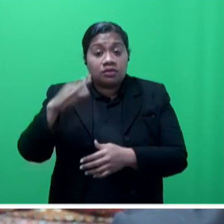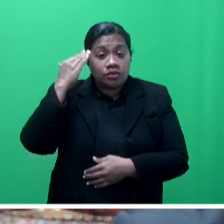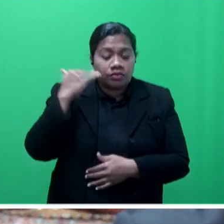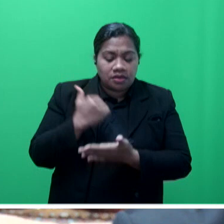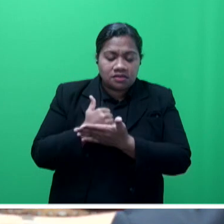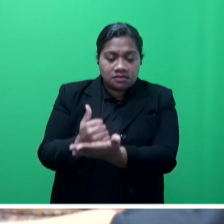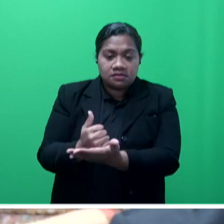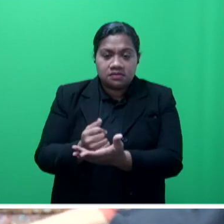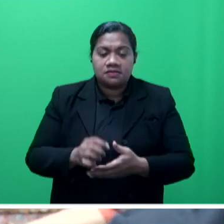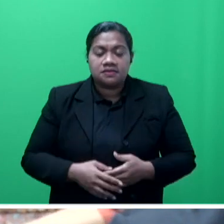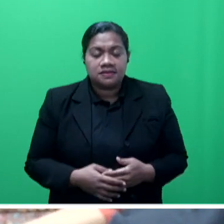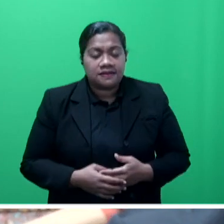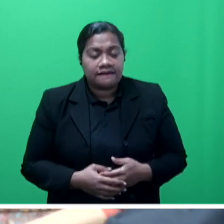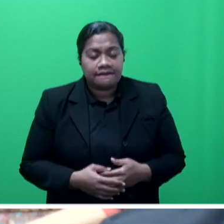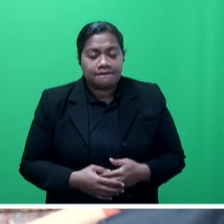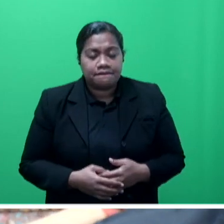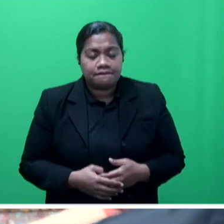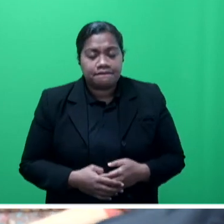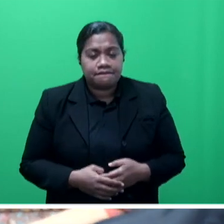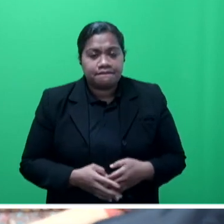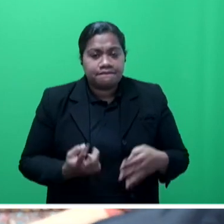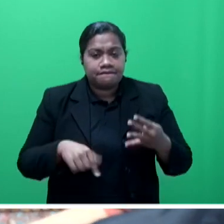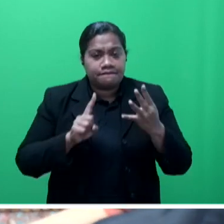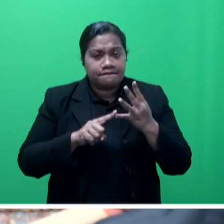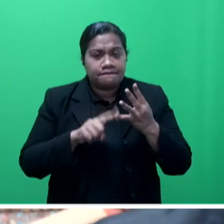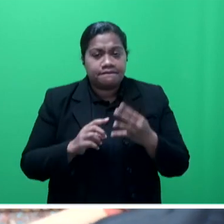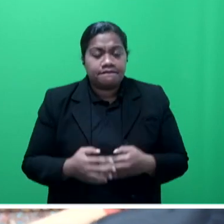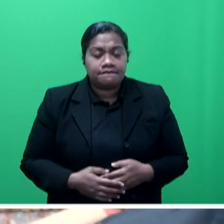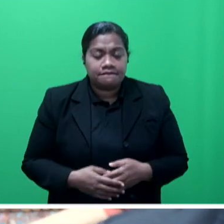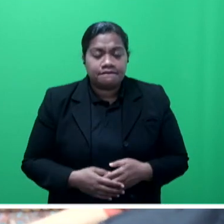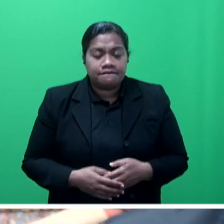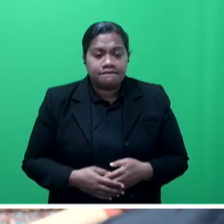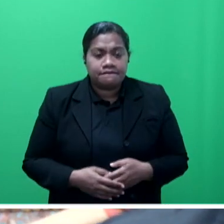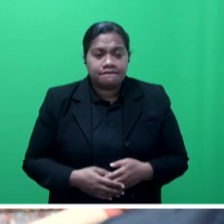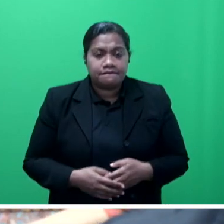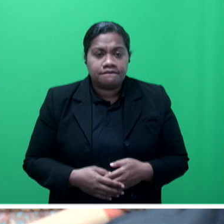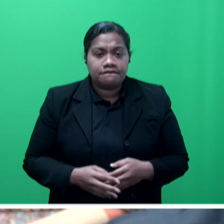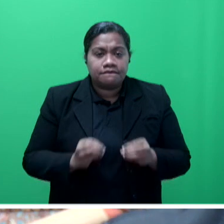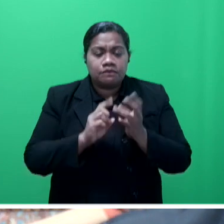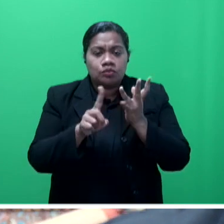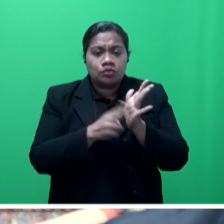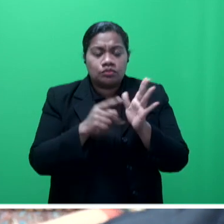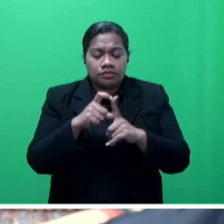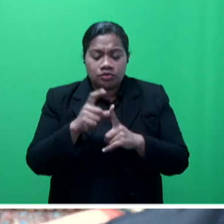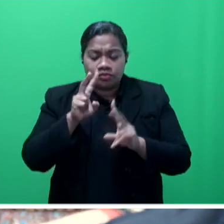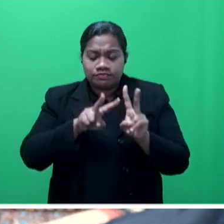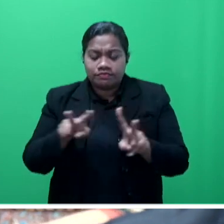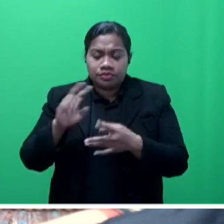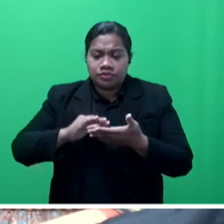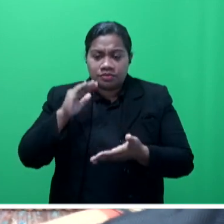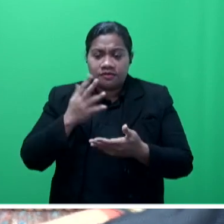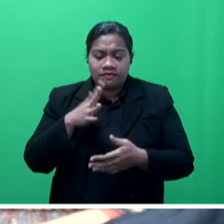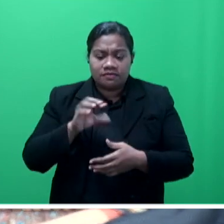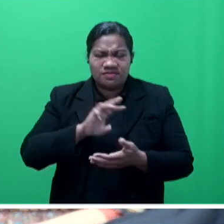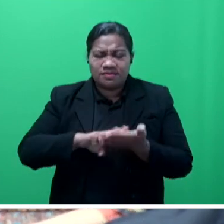sir. And fourthly, Mr. Speaker, sir, bonds, which will seek to raise up to $50 million for investments